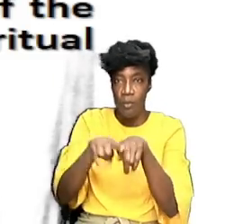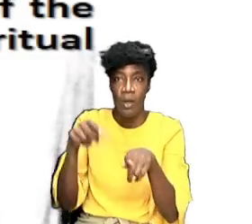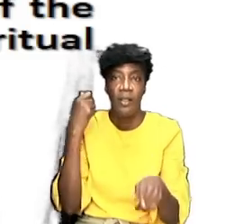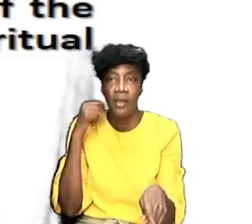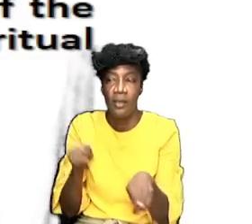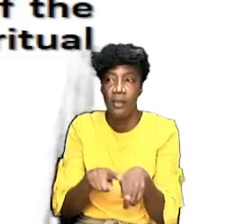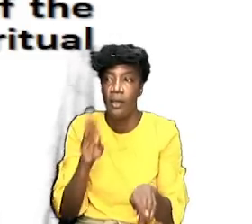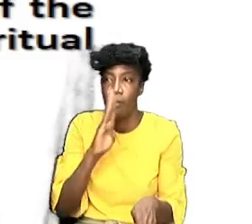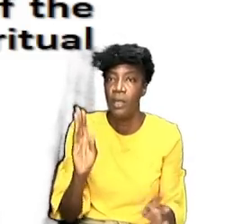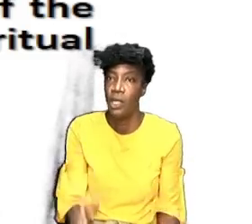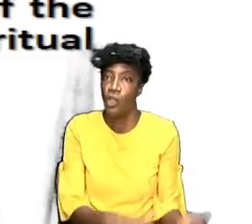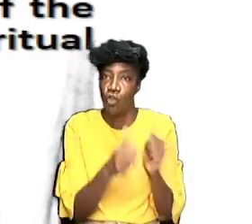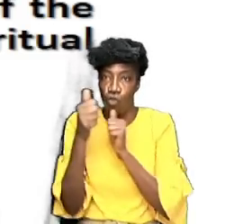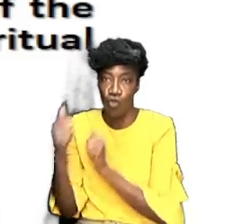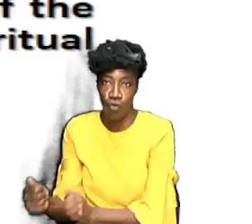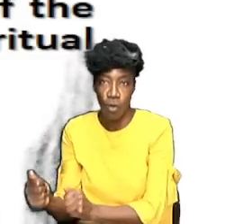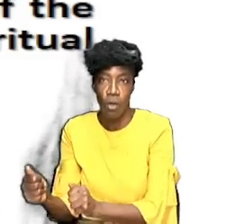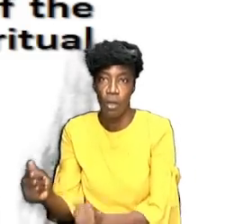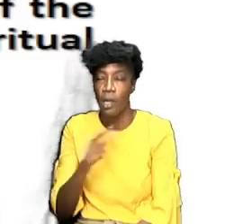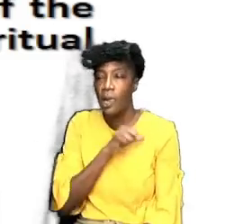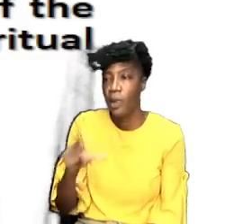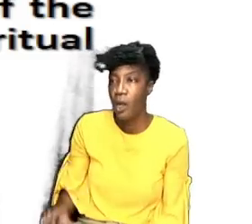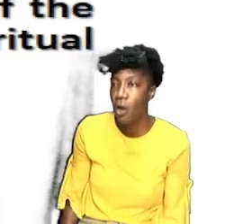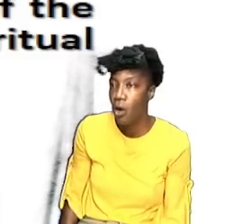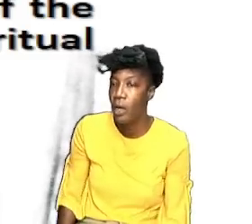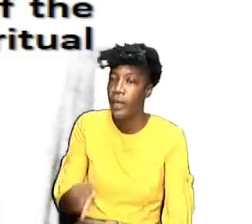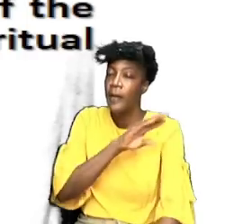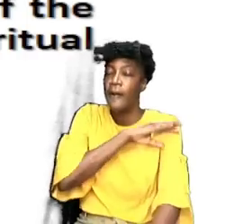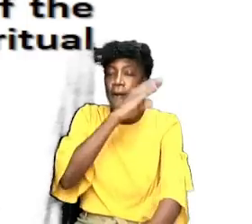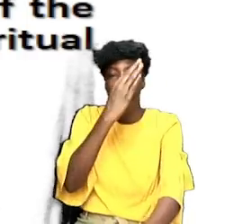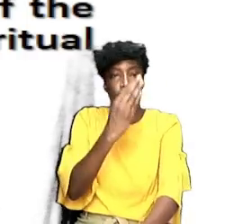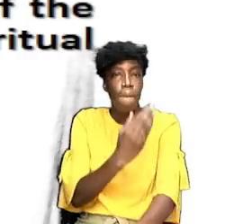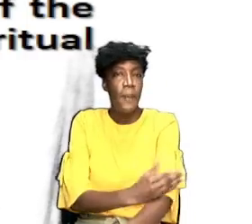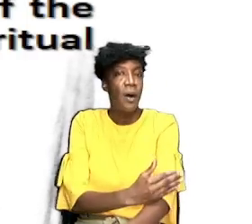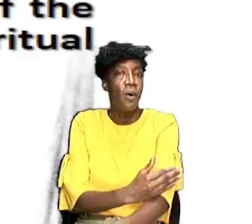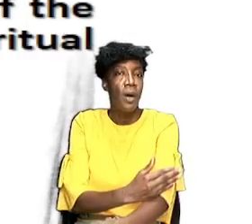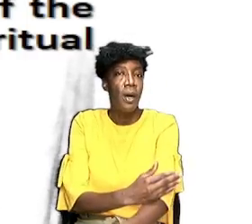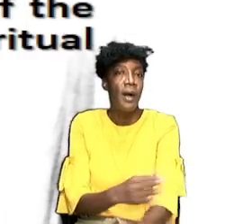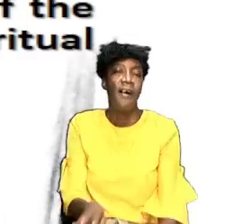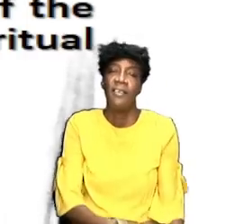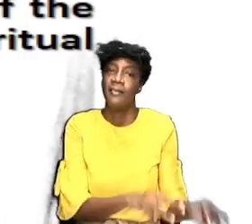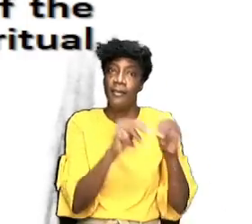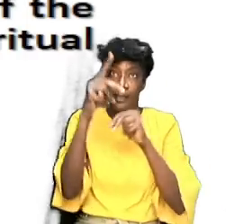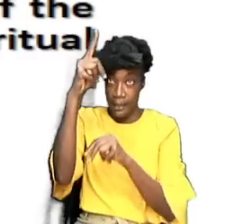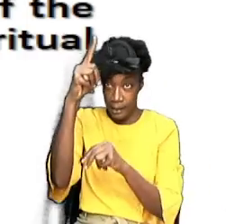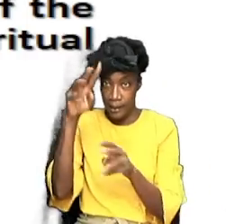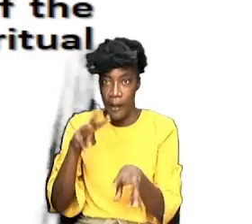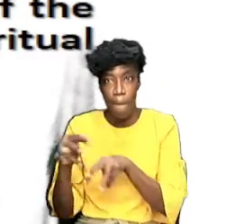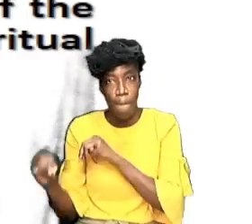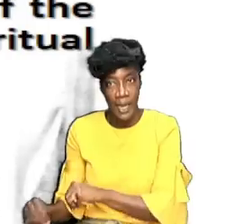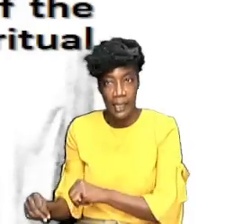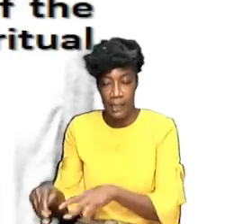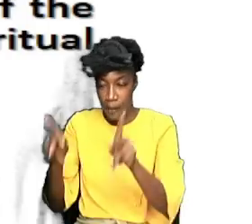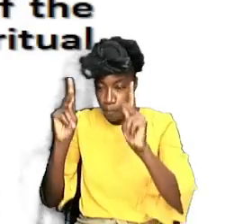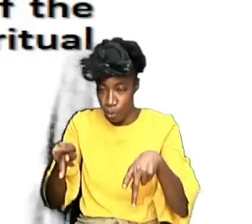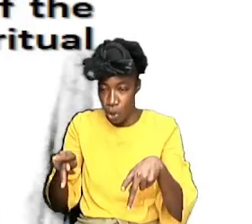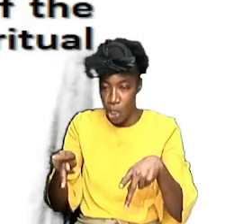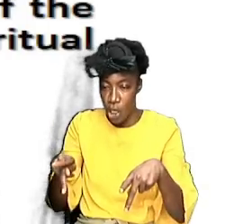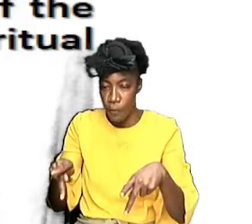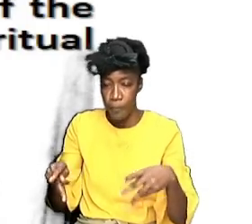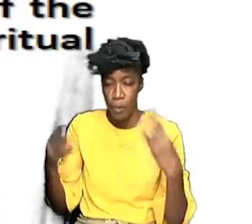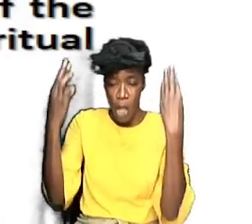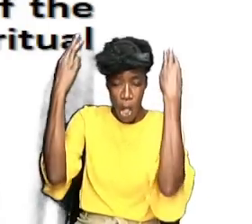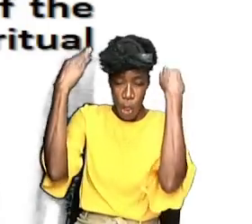be strong in the Lord and in the power of his might. Put on the